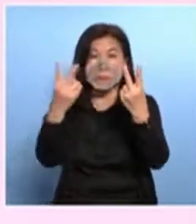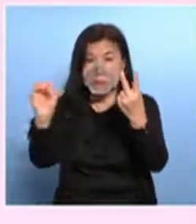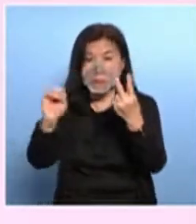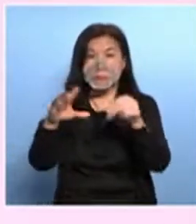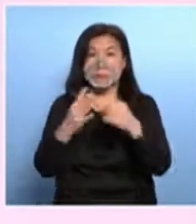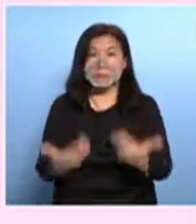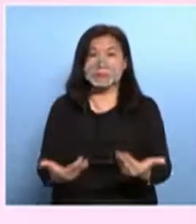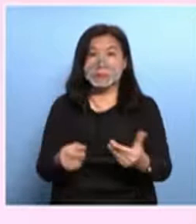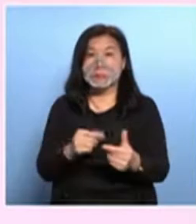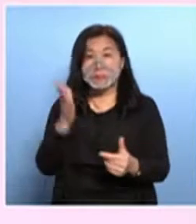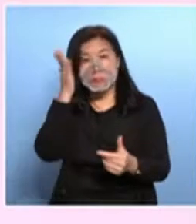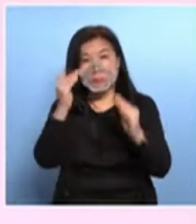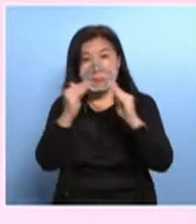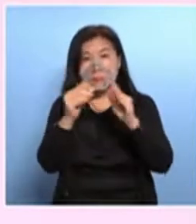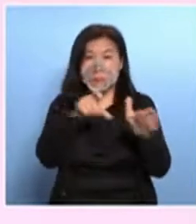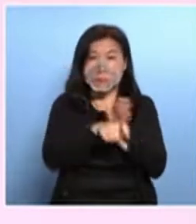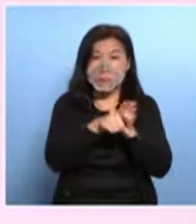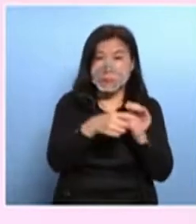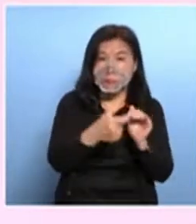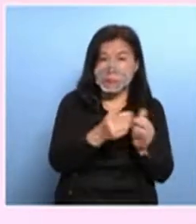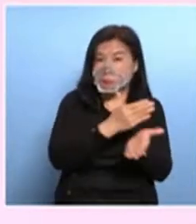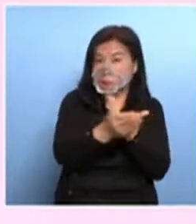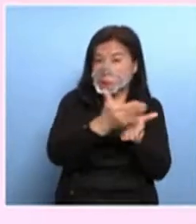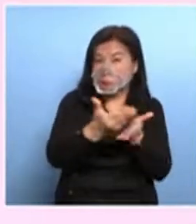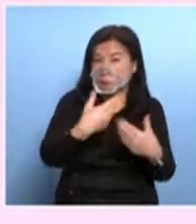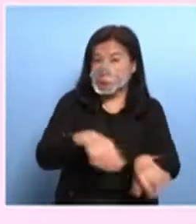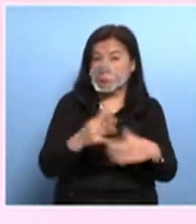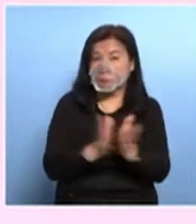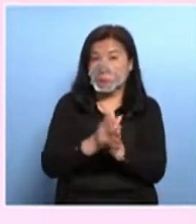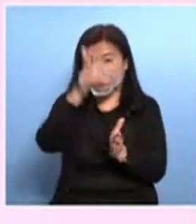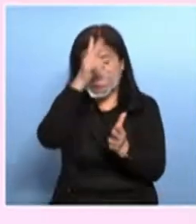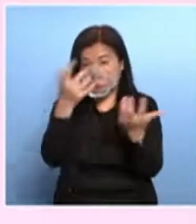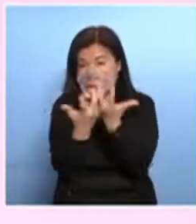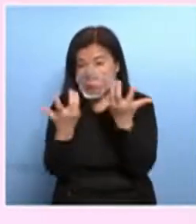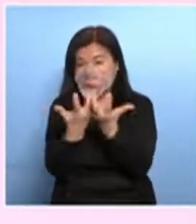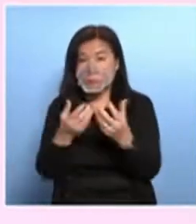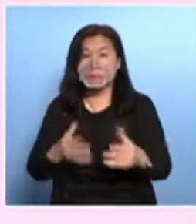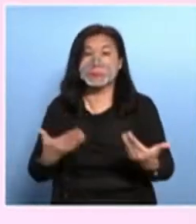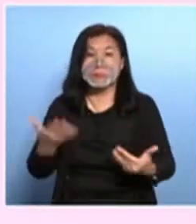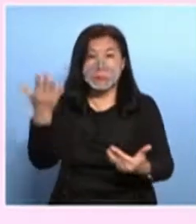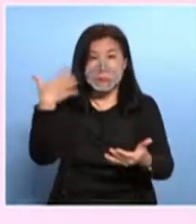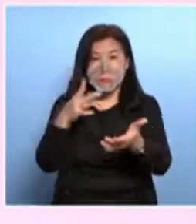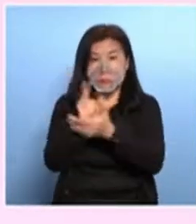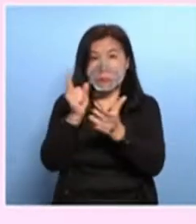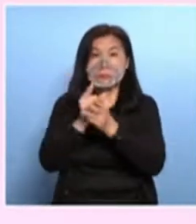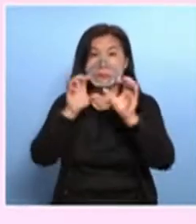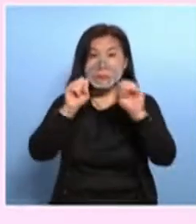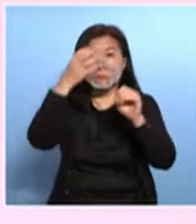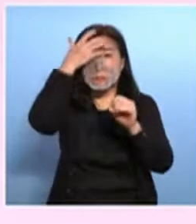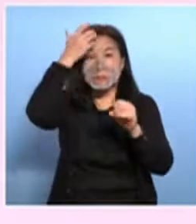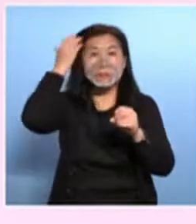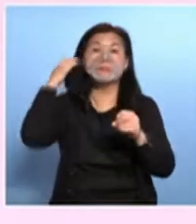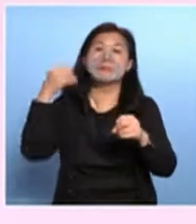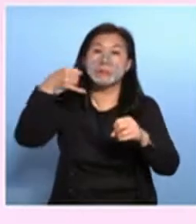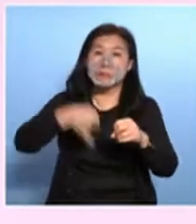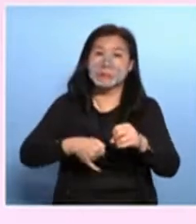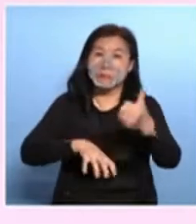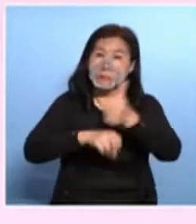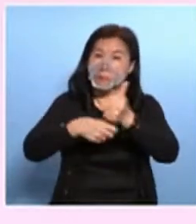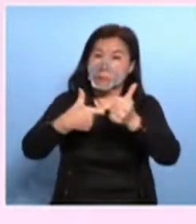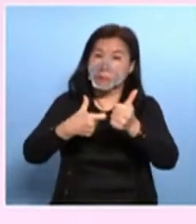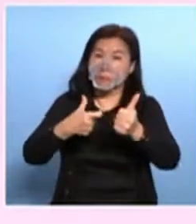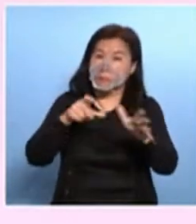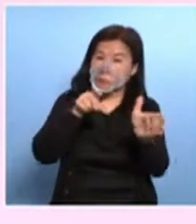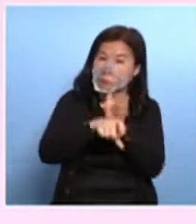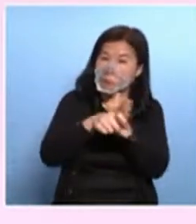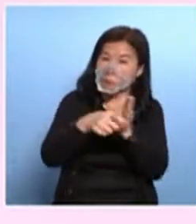back the housing reserve to the fiscal reserves since 2019-20, and also announced last year that the investment return of